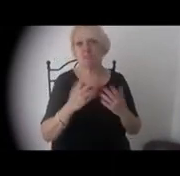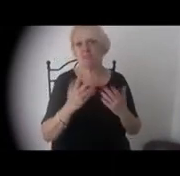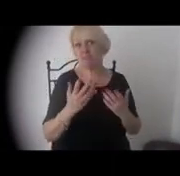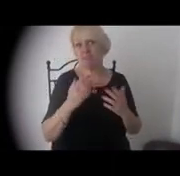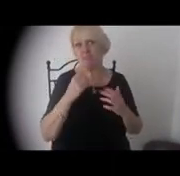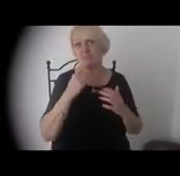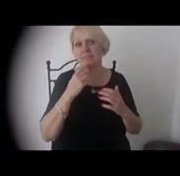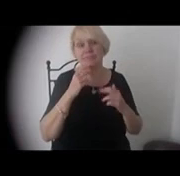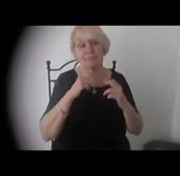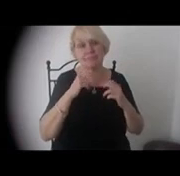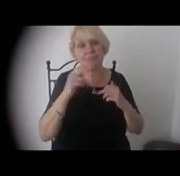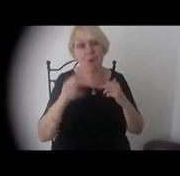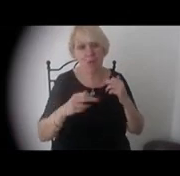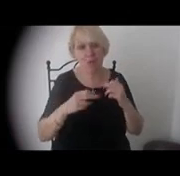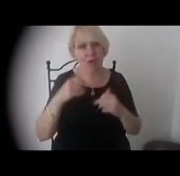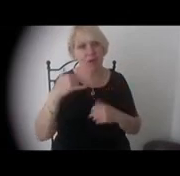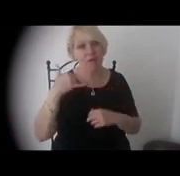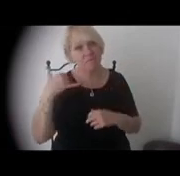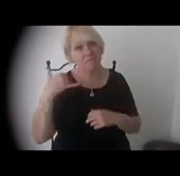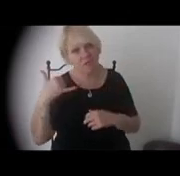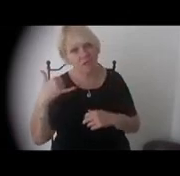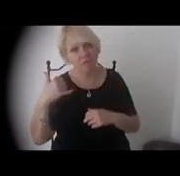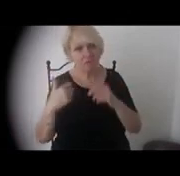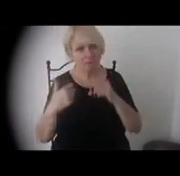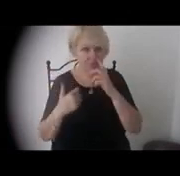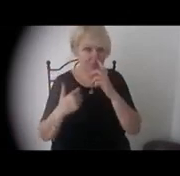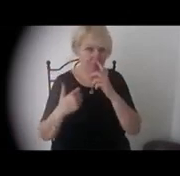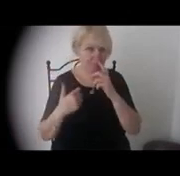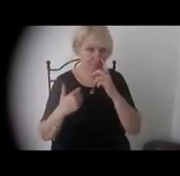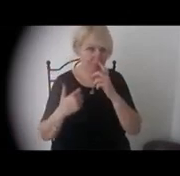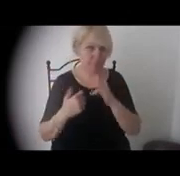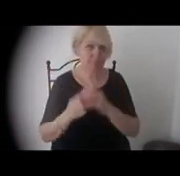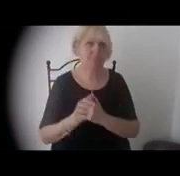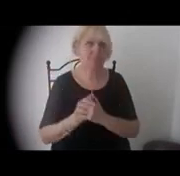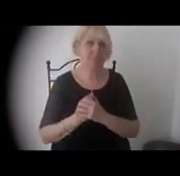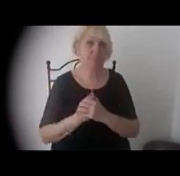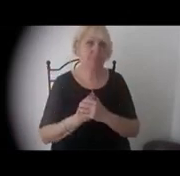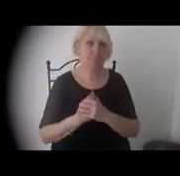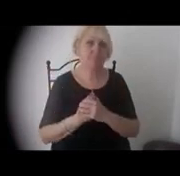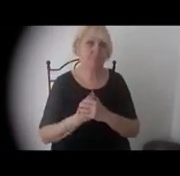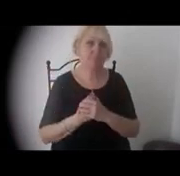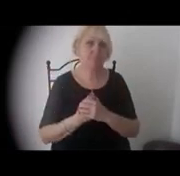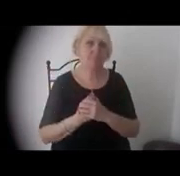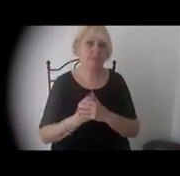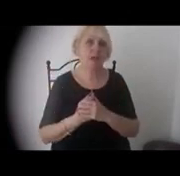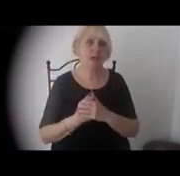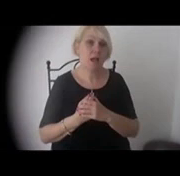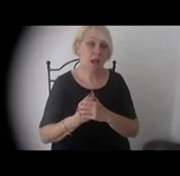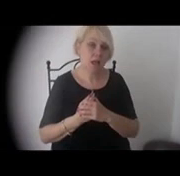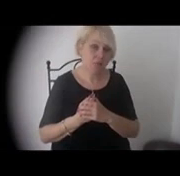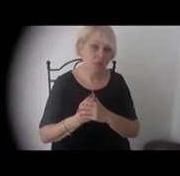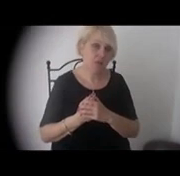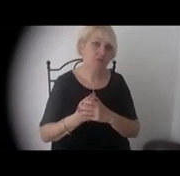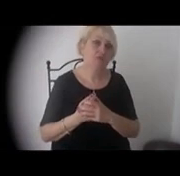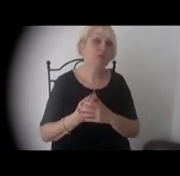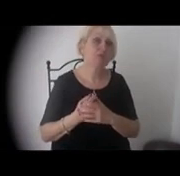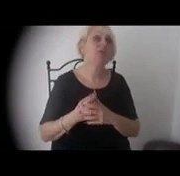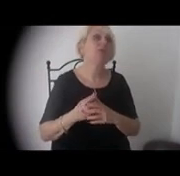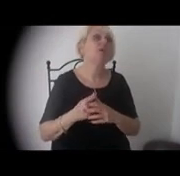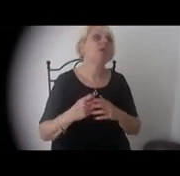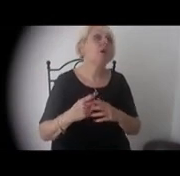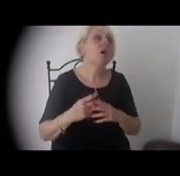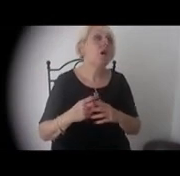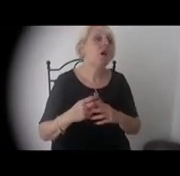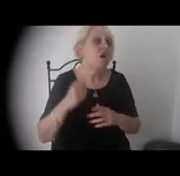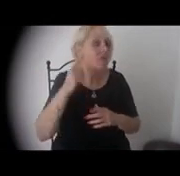phone. I know many are not doing face-to-face. And it sounds like schools are being supported by the local